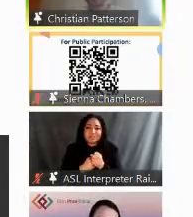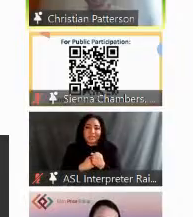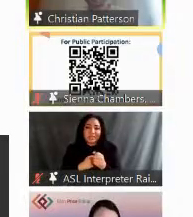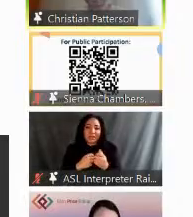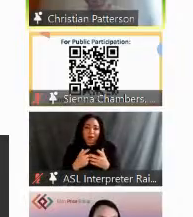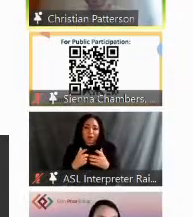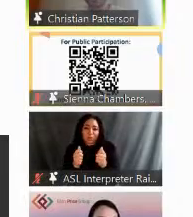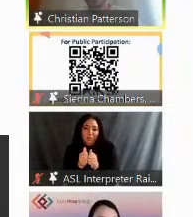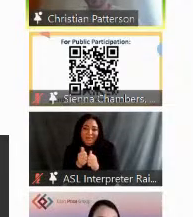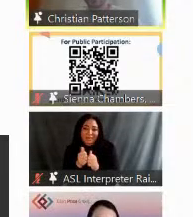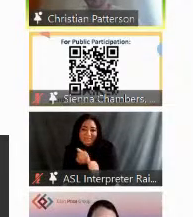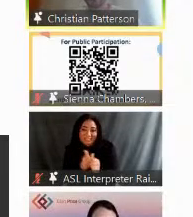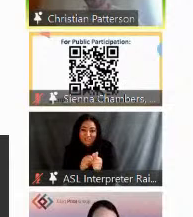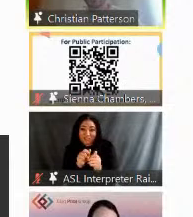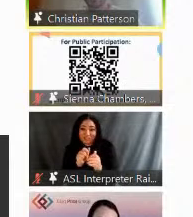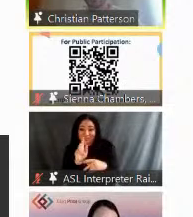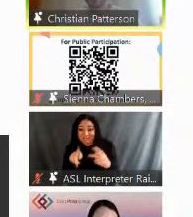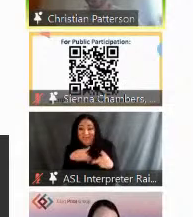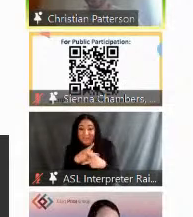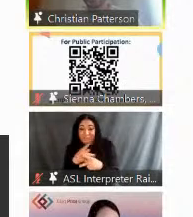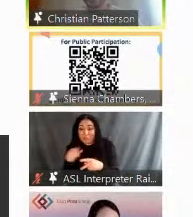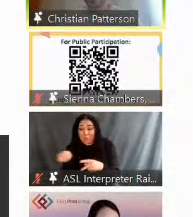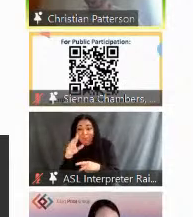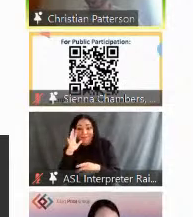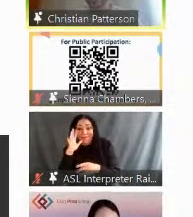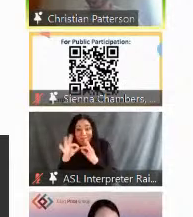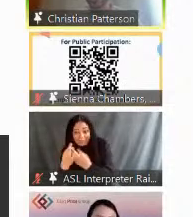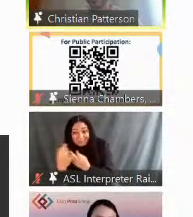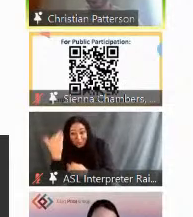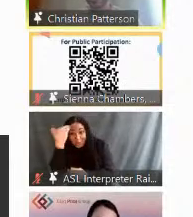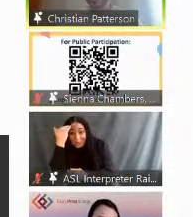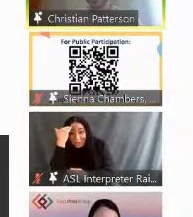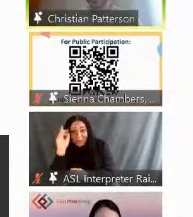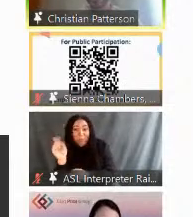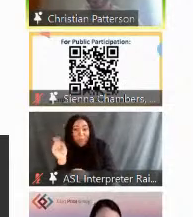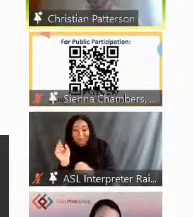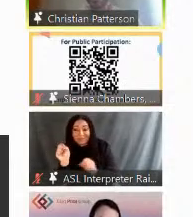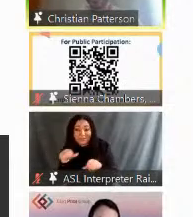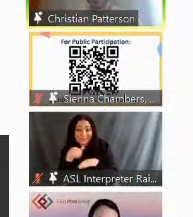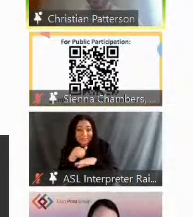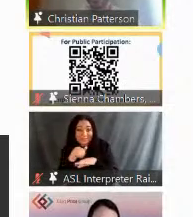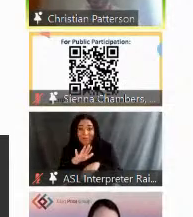so that families actually are aware of where they can send their 3 and 4-year-olds.